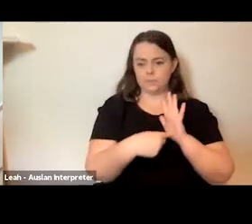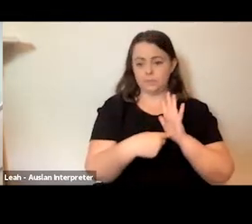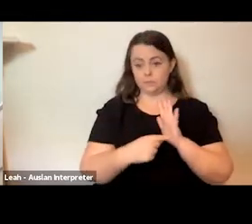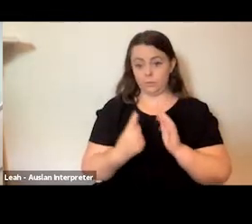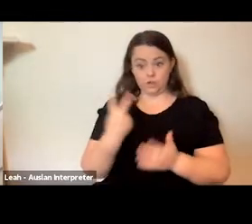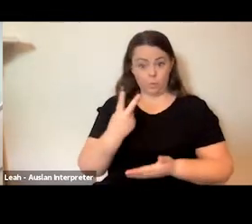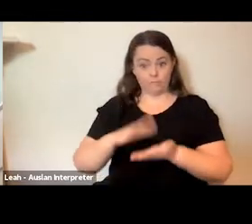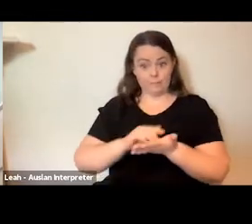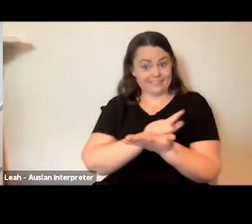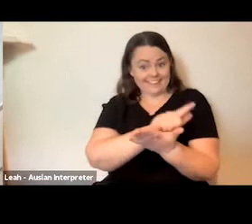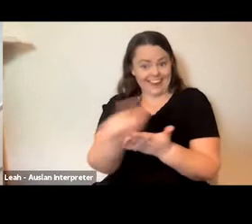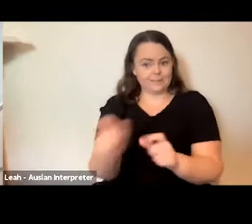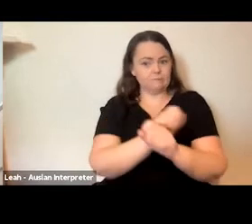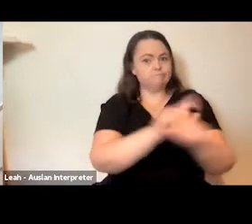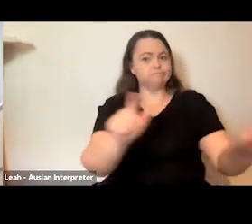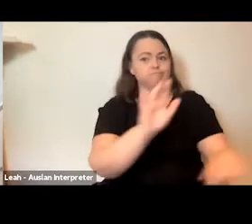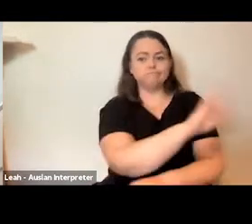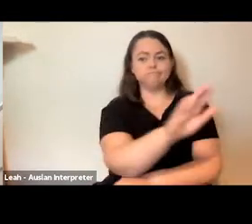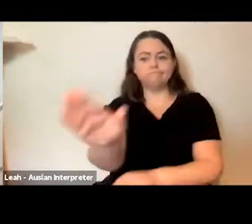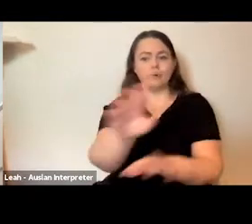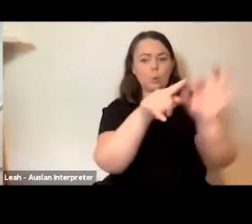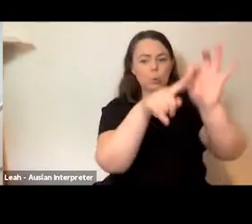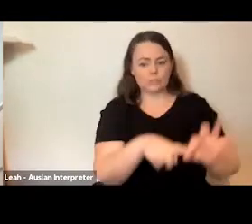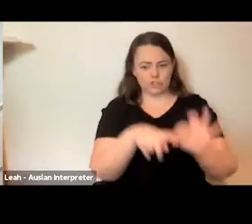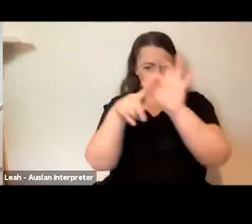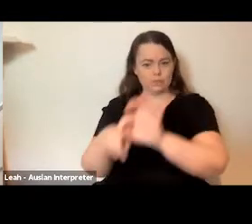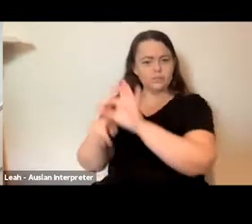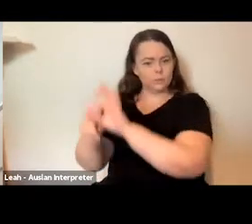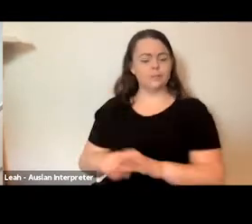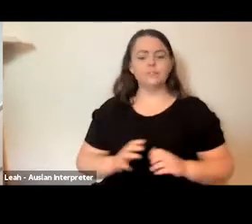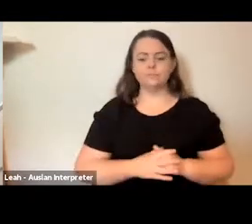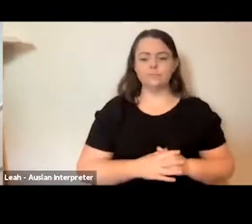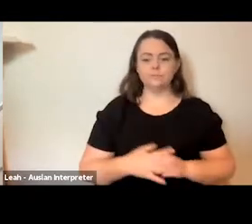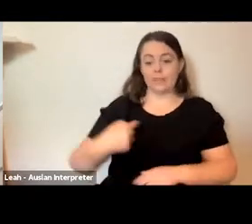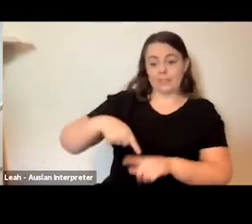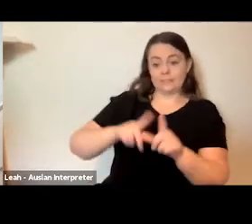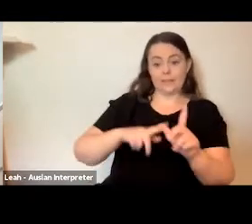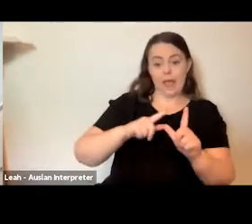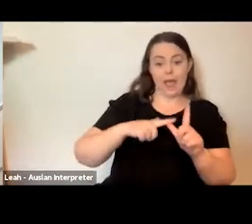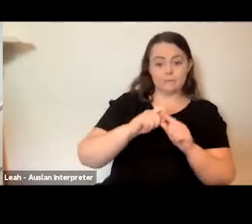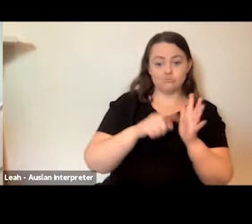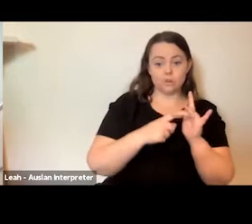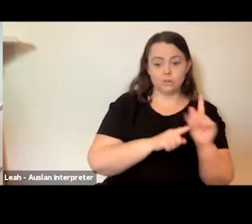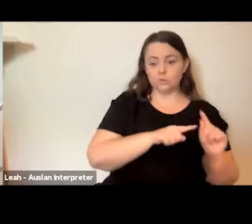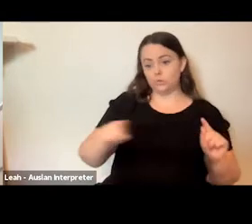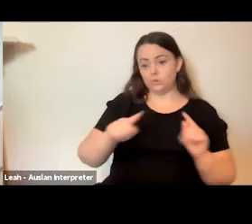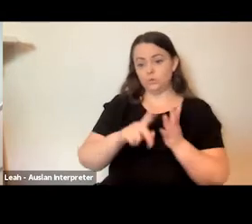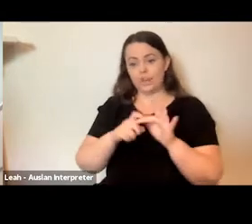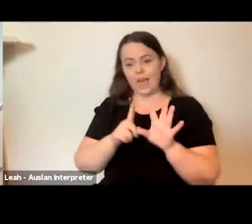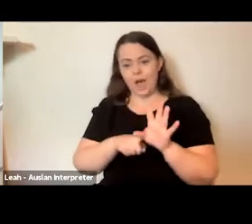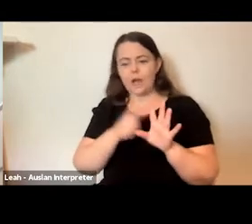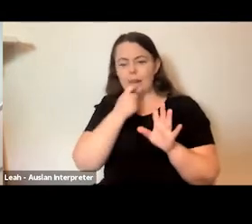4 survey, which was a 12-month follow-up, was completed between April and July of this year, which overlapped with the EDRS recruitment